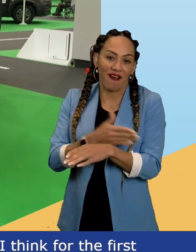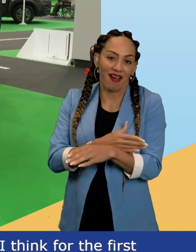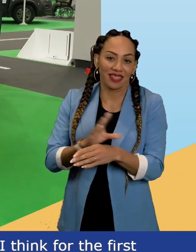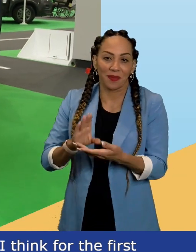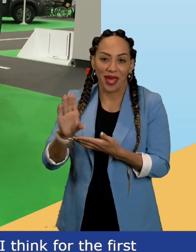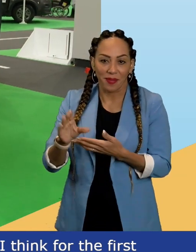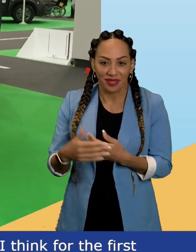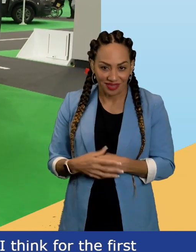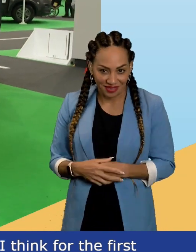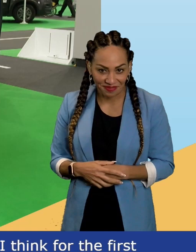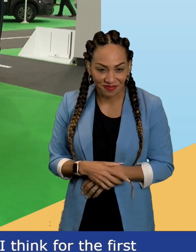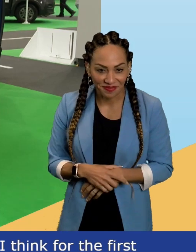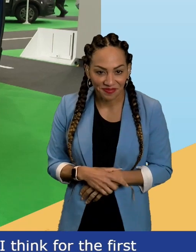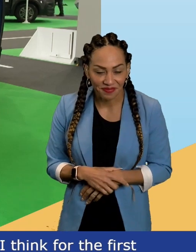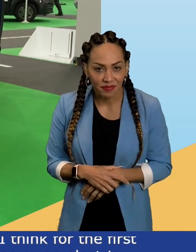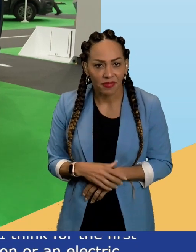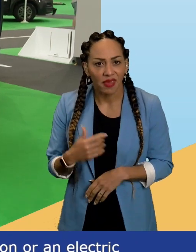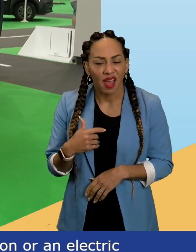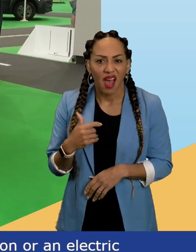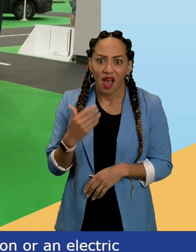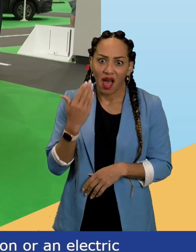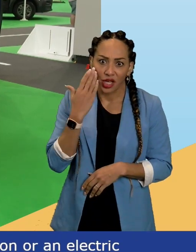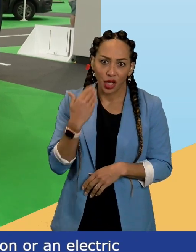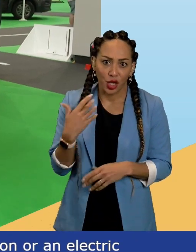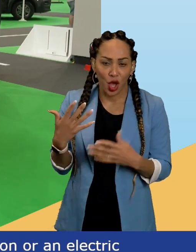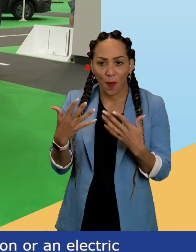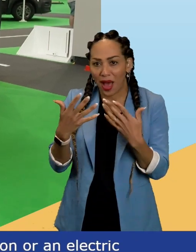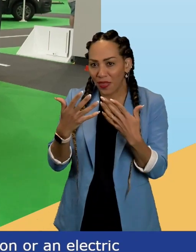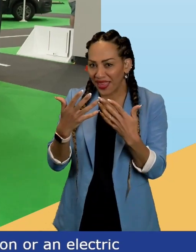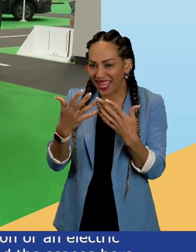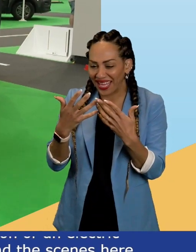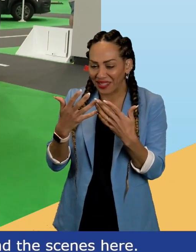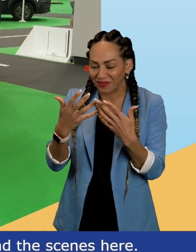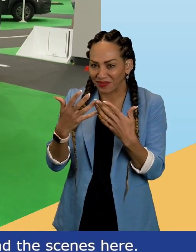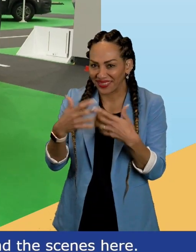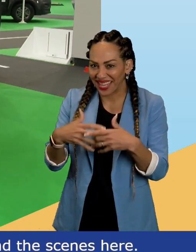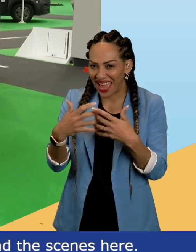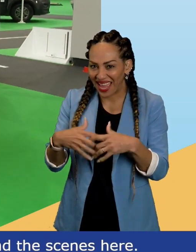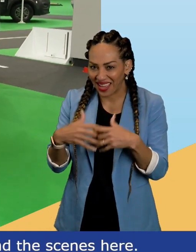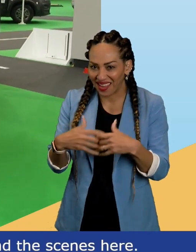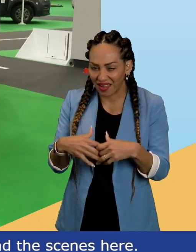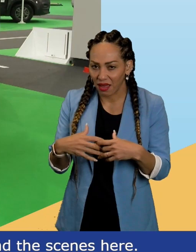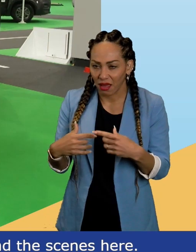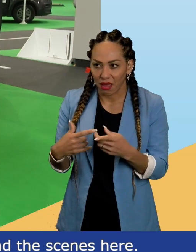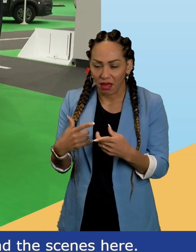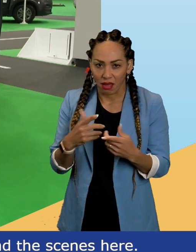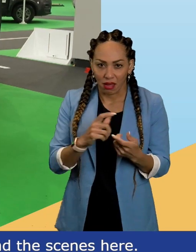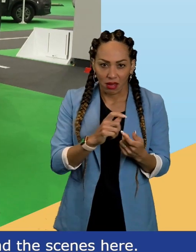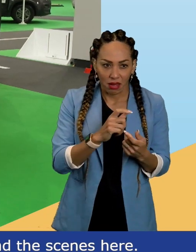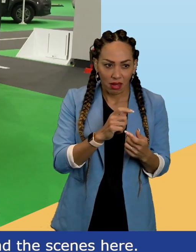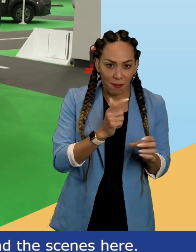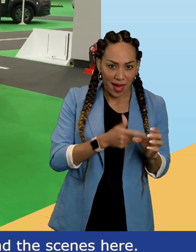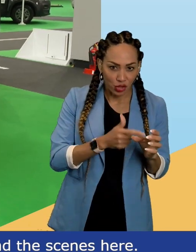the scenes here. I know a little bit about converting petrol or diesel vehicles, but not so much about WAVs. So what's the